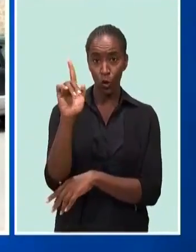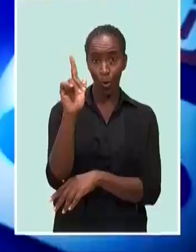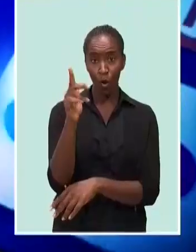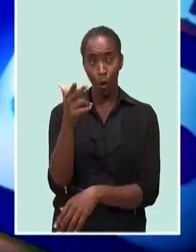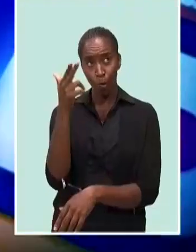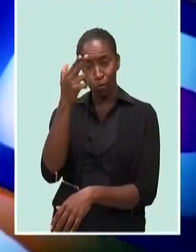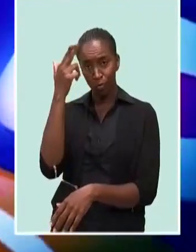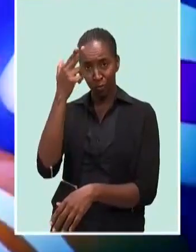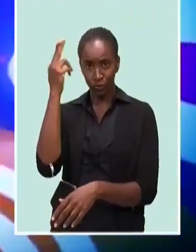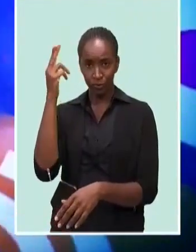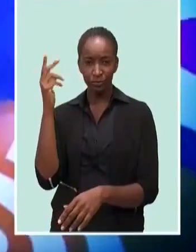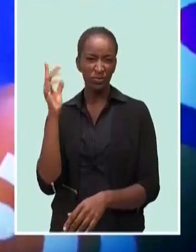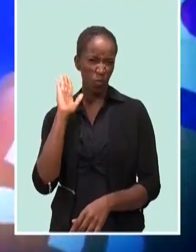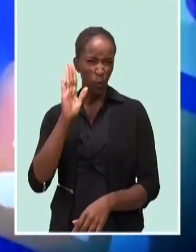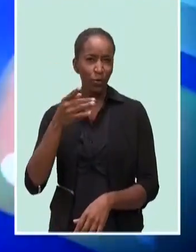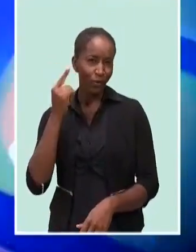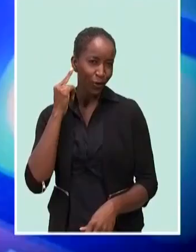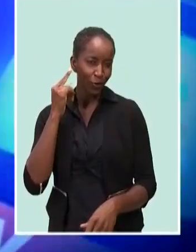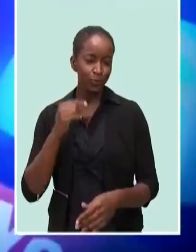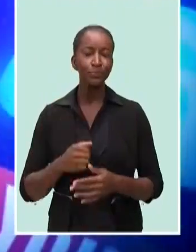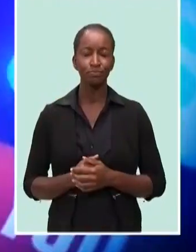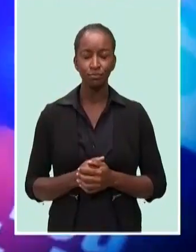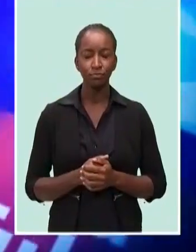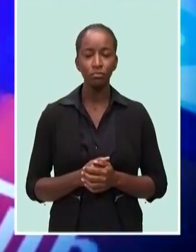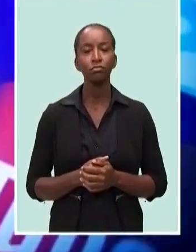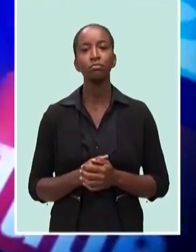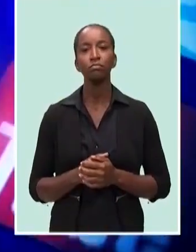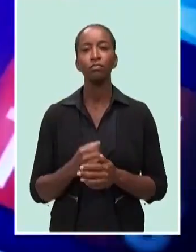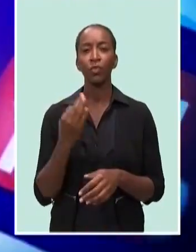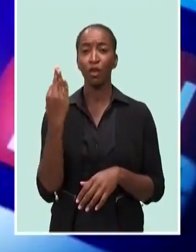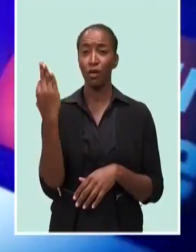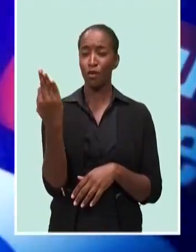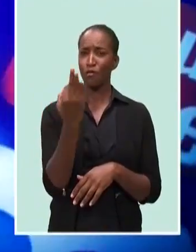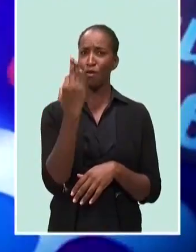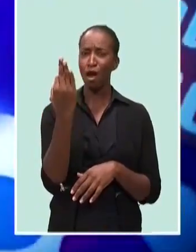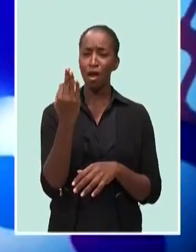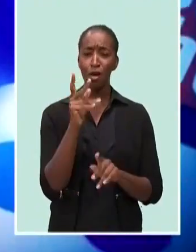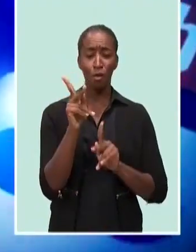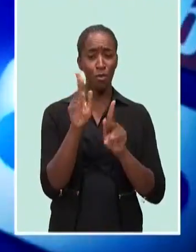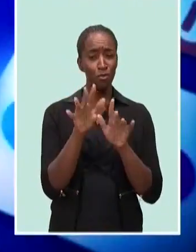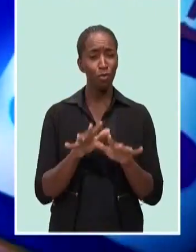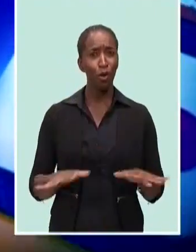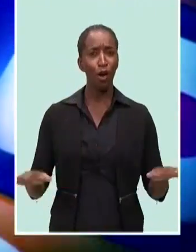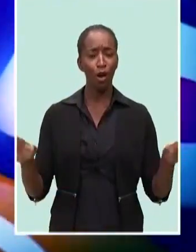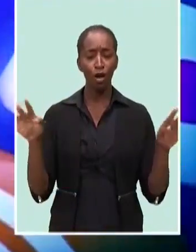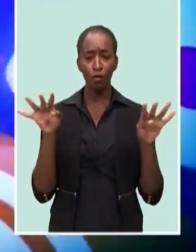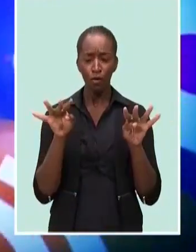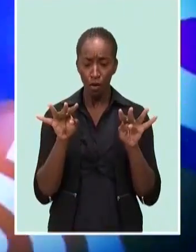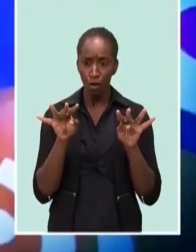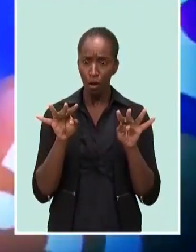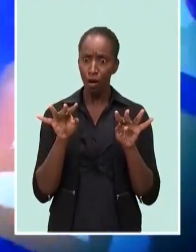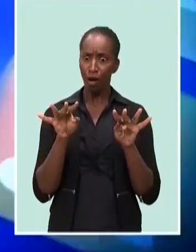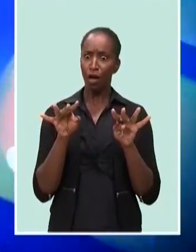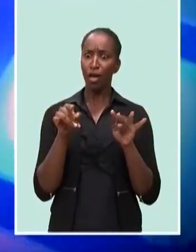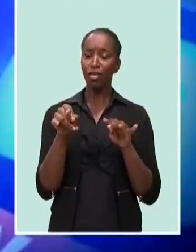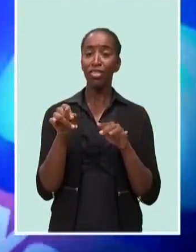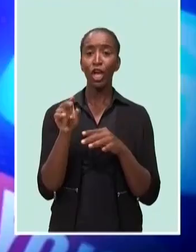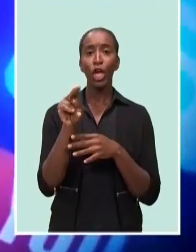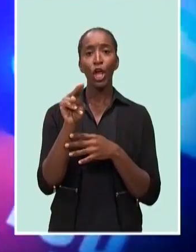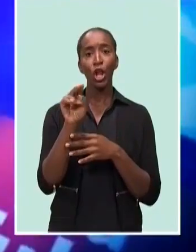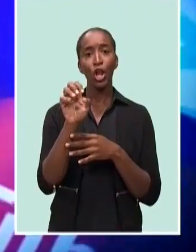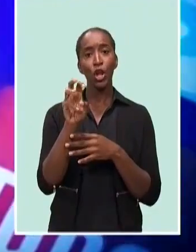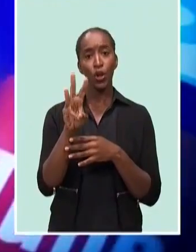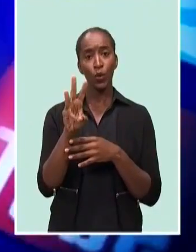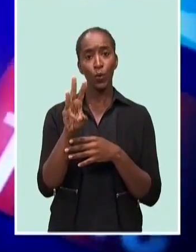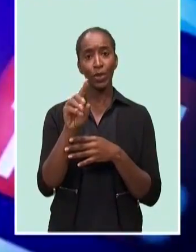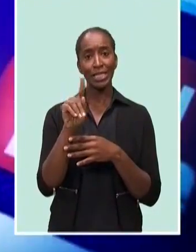alarmed. Well, on Friday, the world watched in horror as news broke about the deadly shooting attack on 2 mosques in New